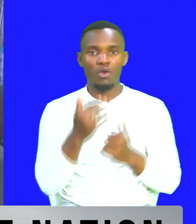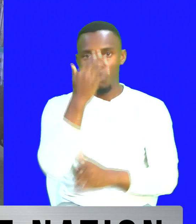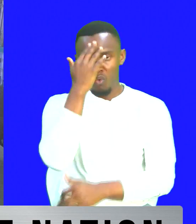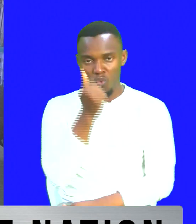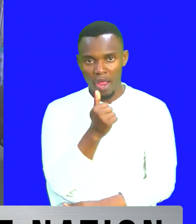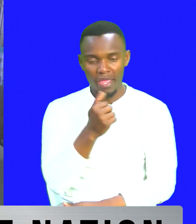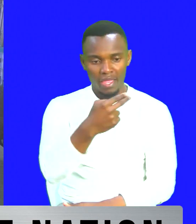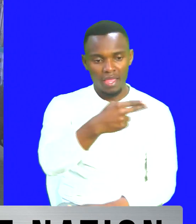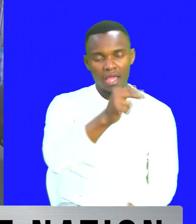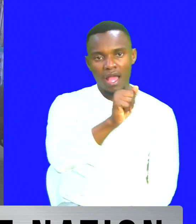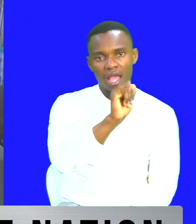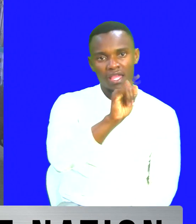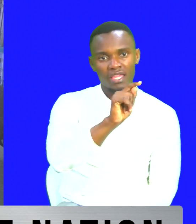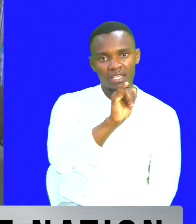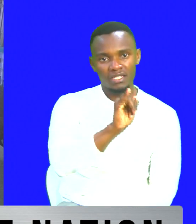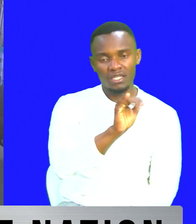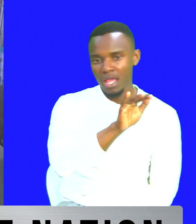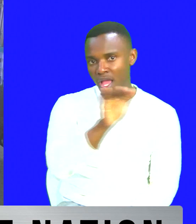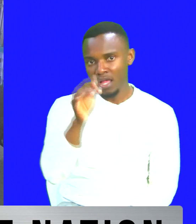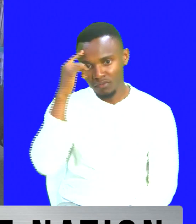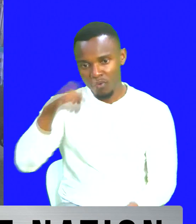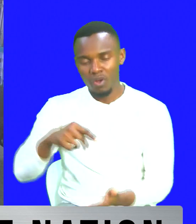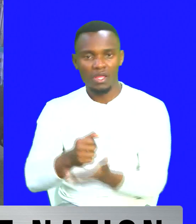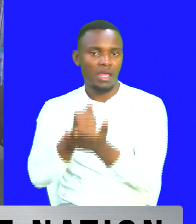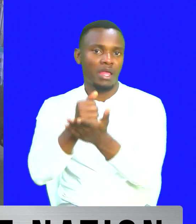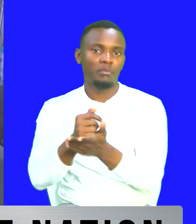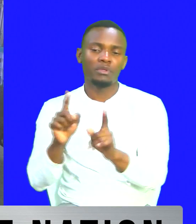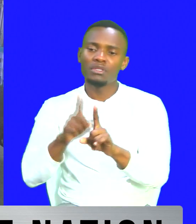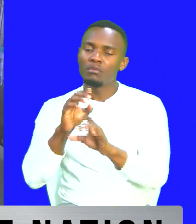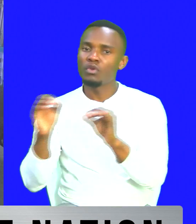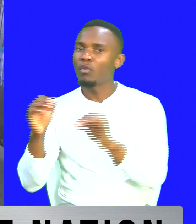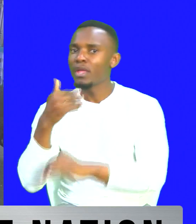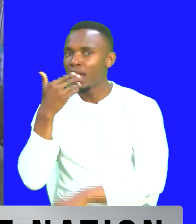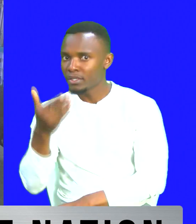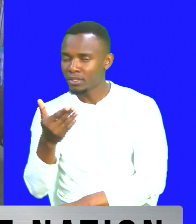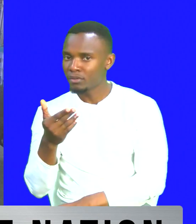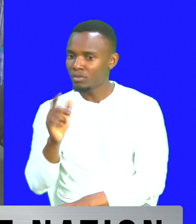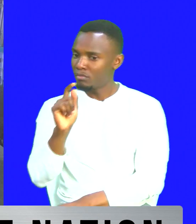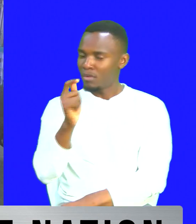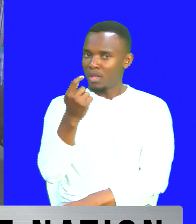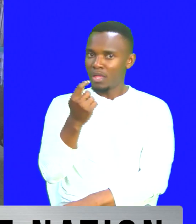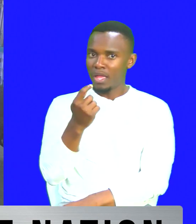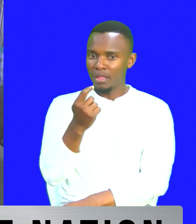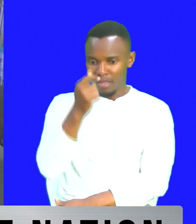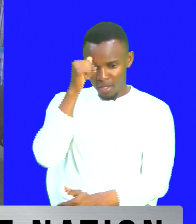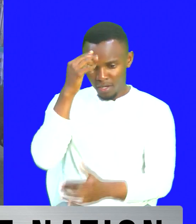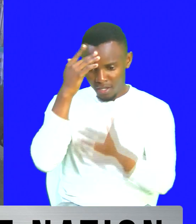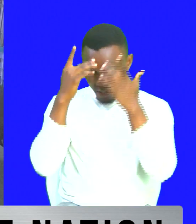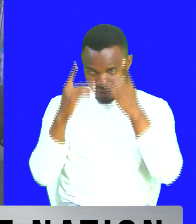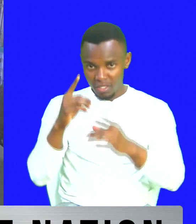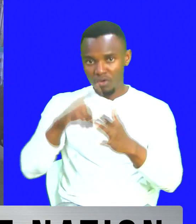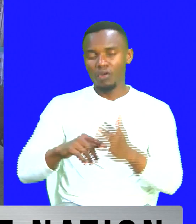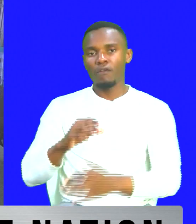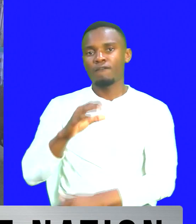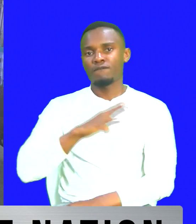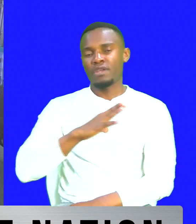was made and no one was rising up to the call. Kenya decided, fine, through President Ruto, we are here, we are willing, we